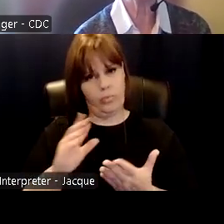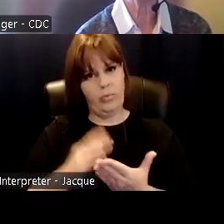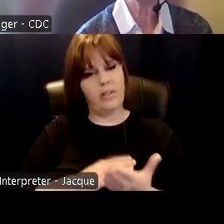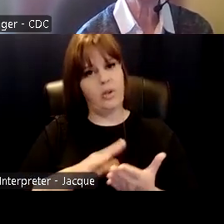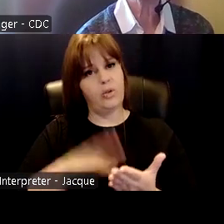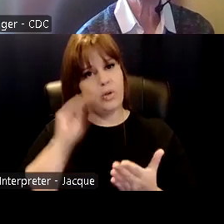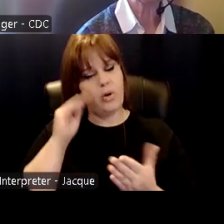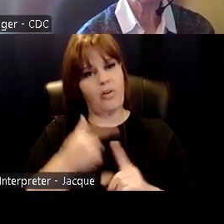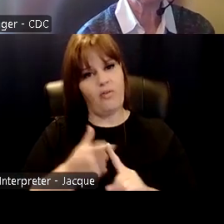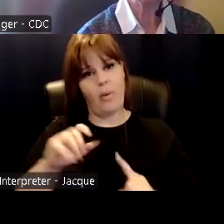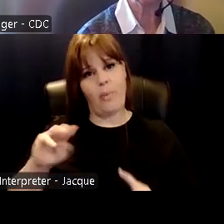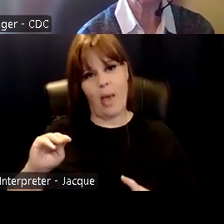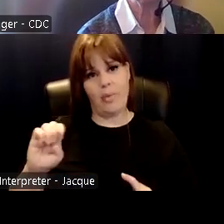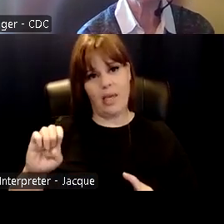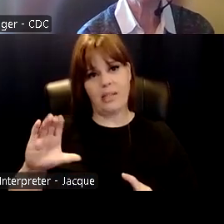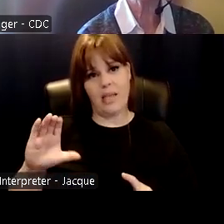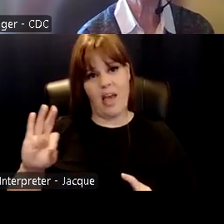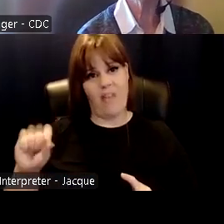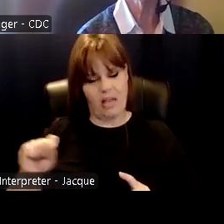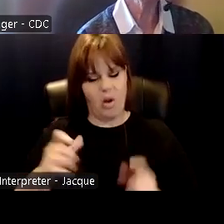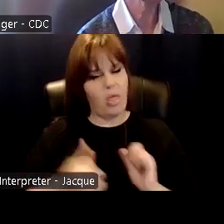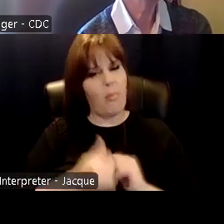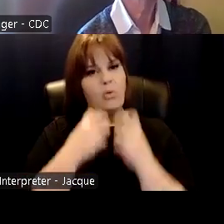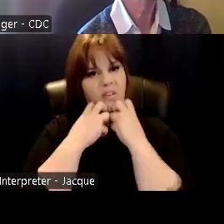valuable. The next slide.